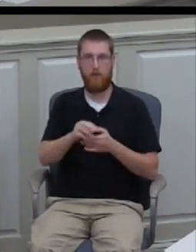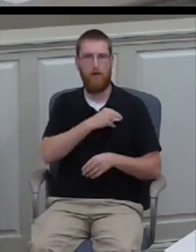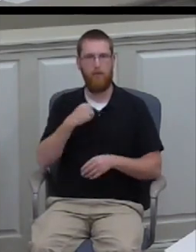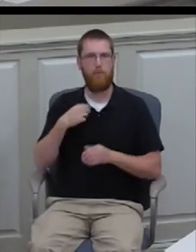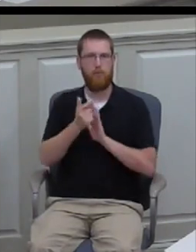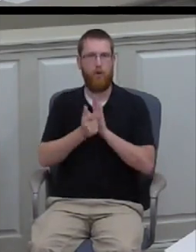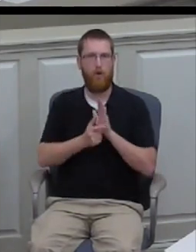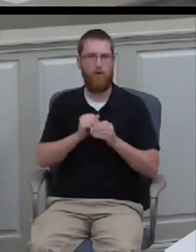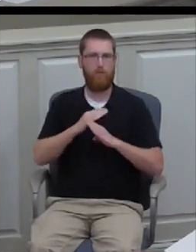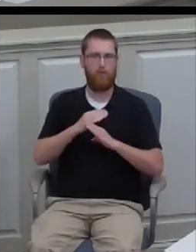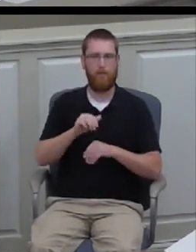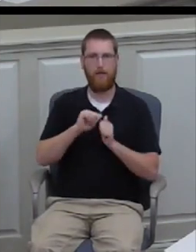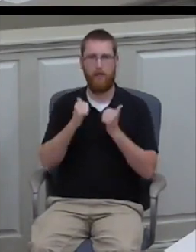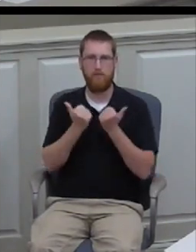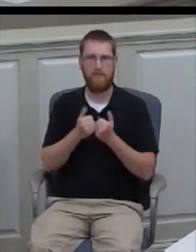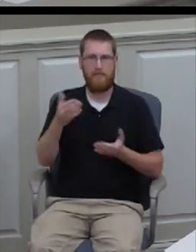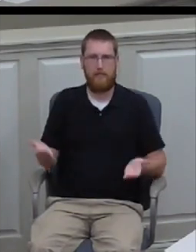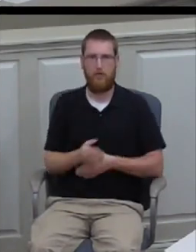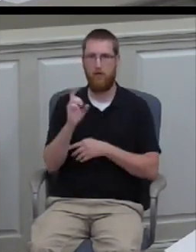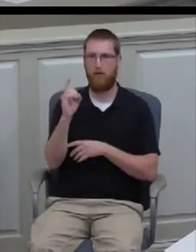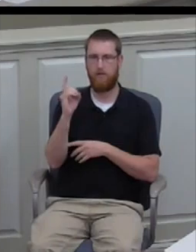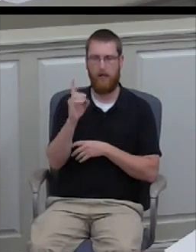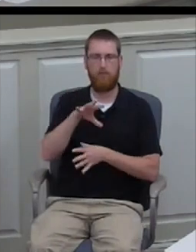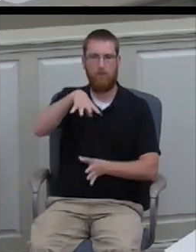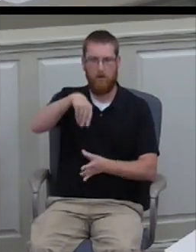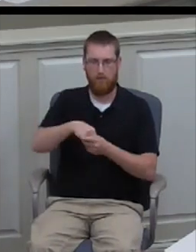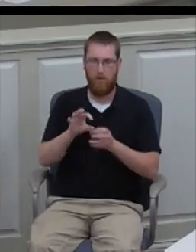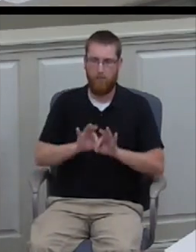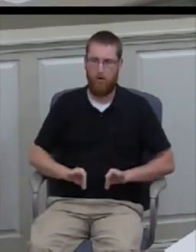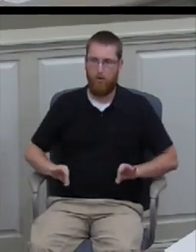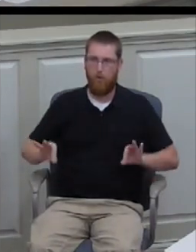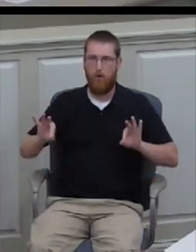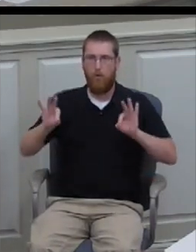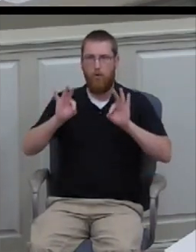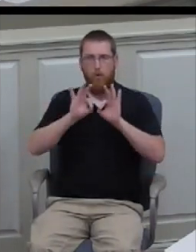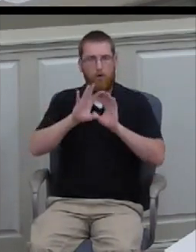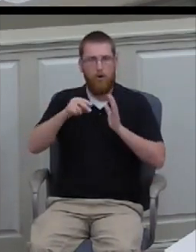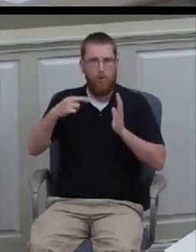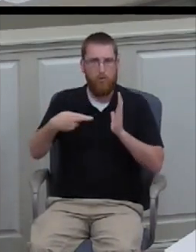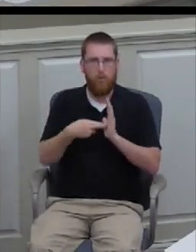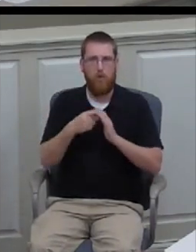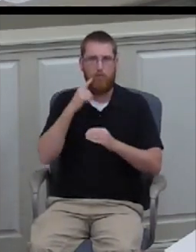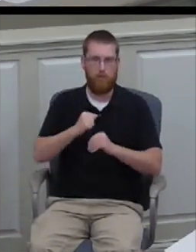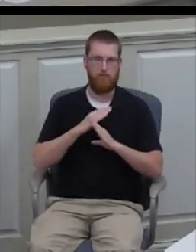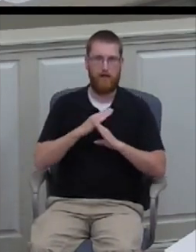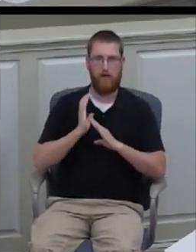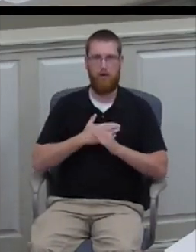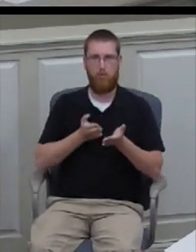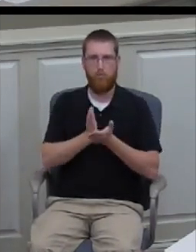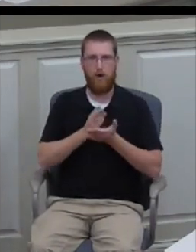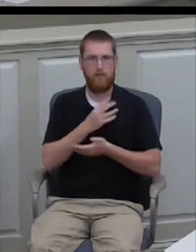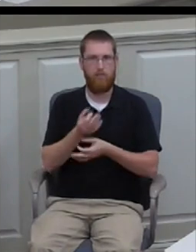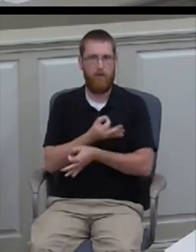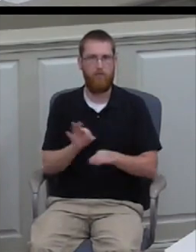law enforcement agency of the City of Danville play an essential role in safeguarding the rights and freedoms of the